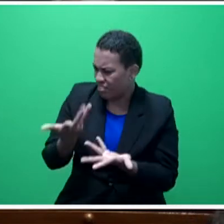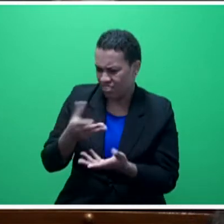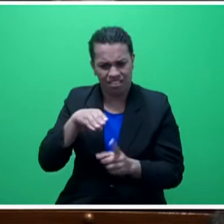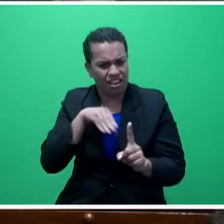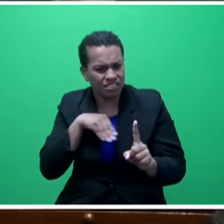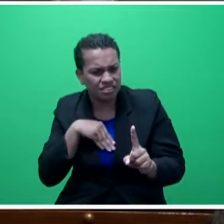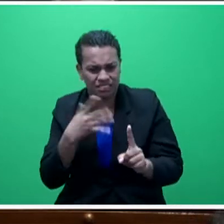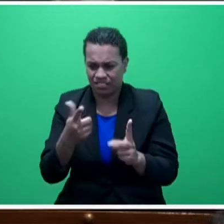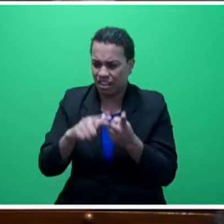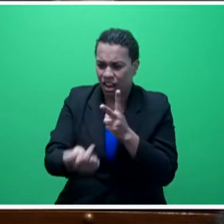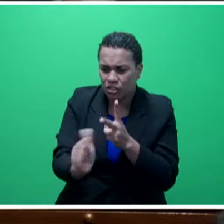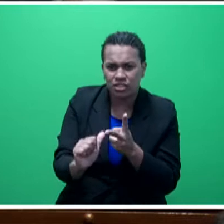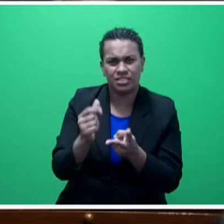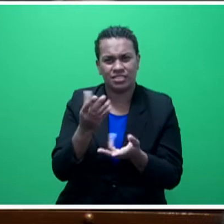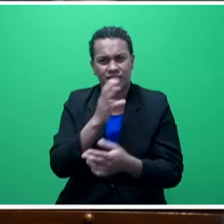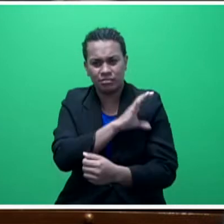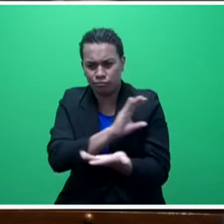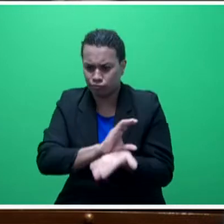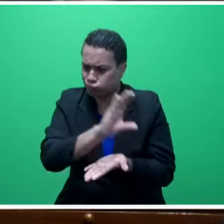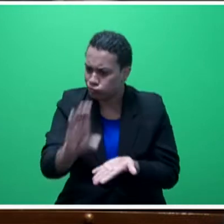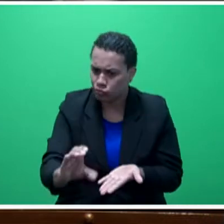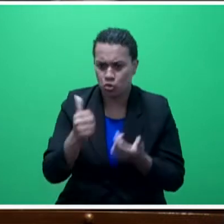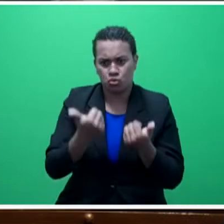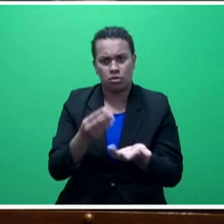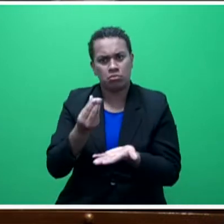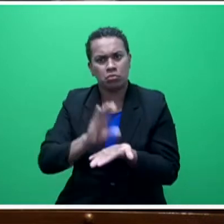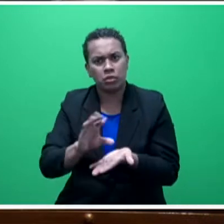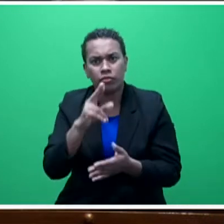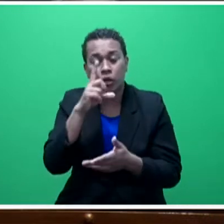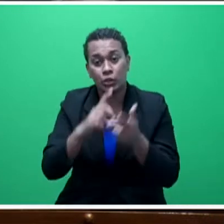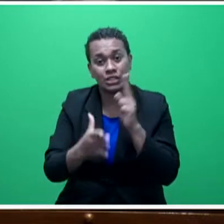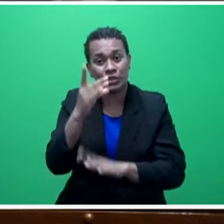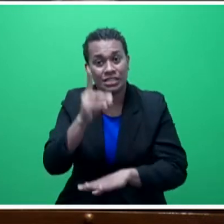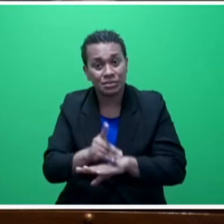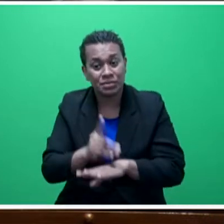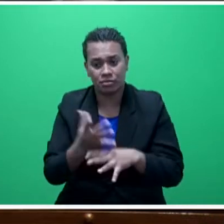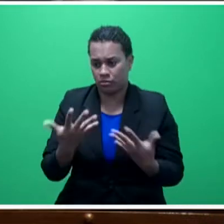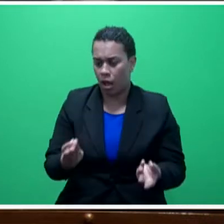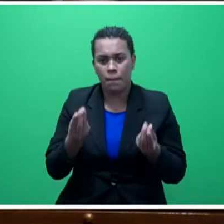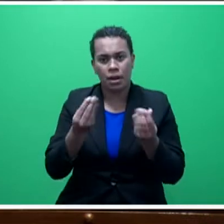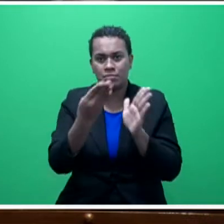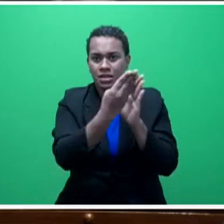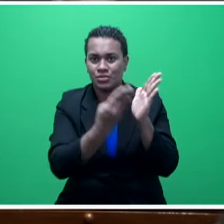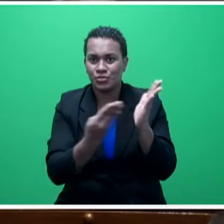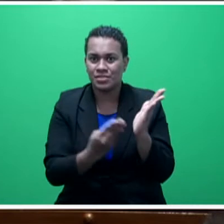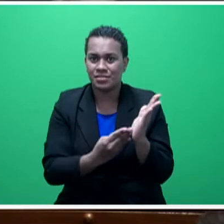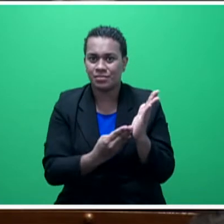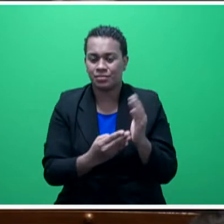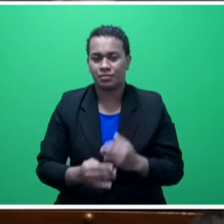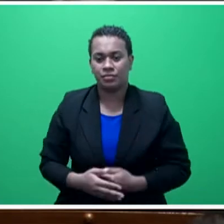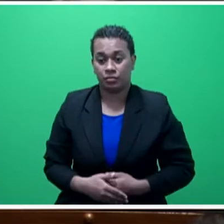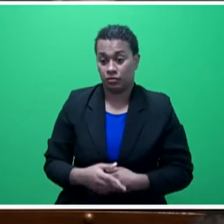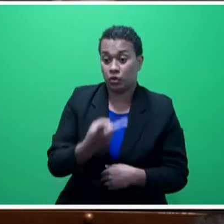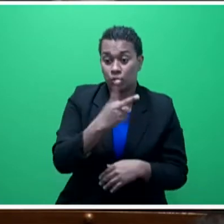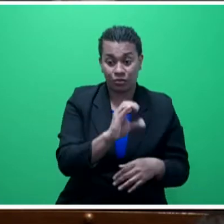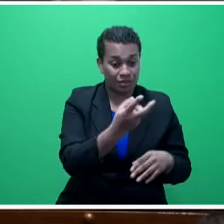budget allocation for all this in the fiscal year 2020-2021. Mr. Speaker, sir, the 2020-2021